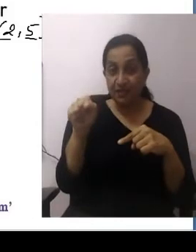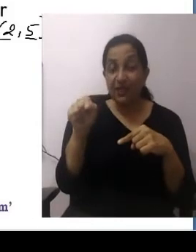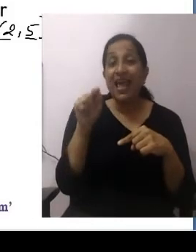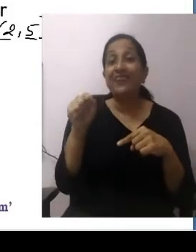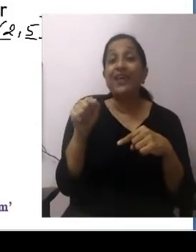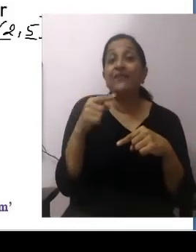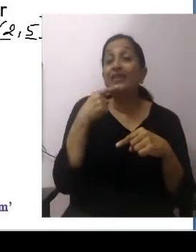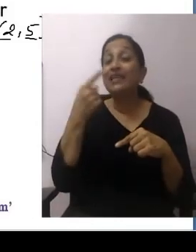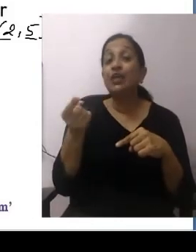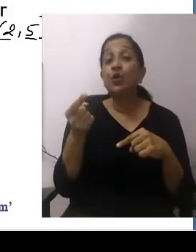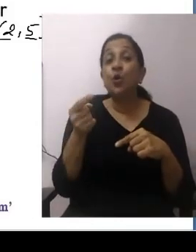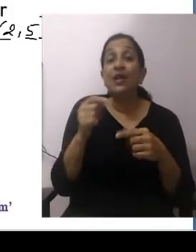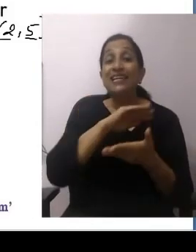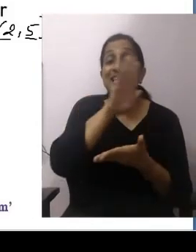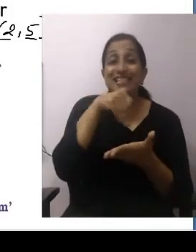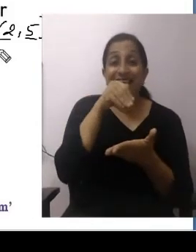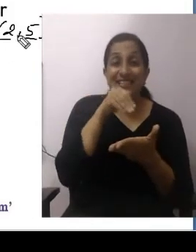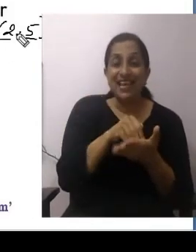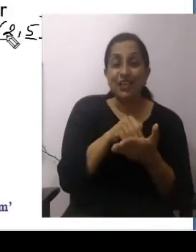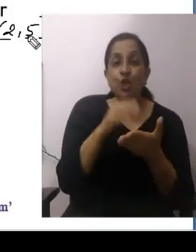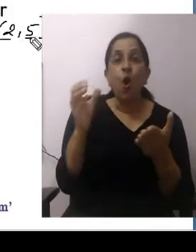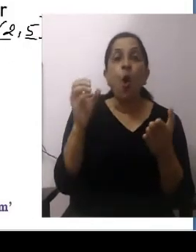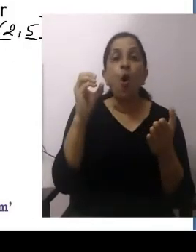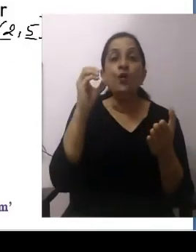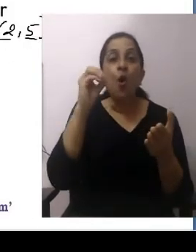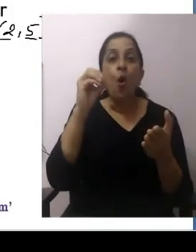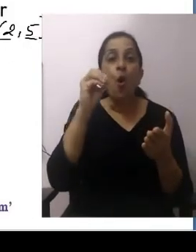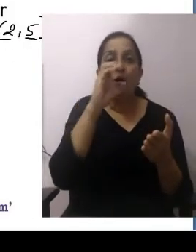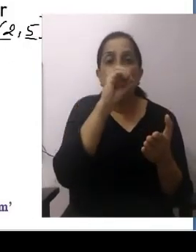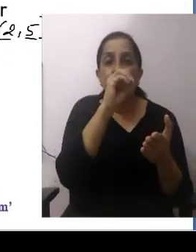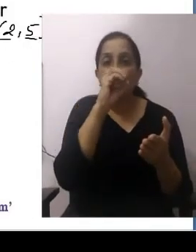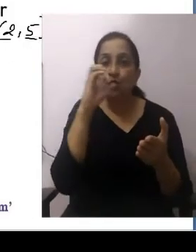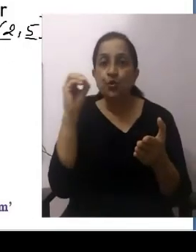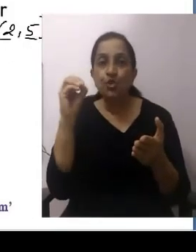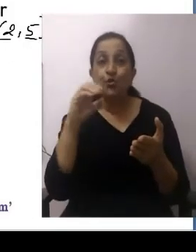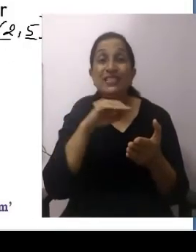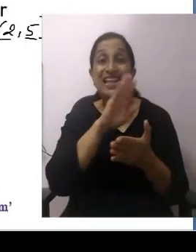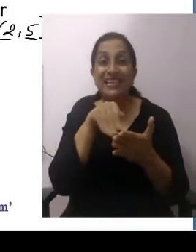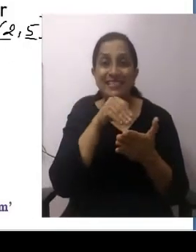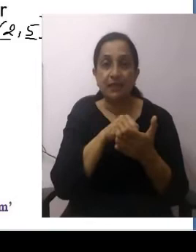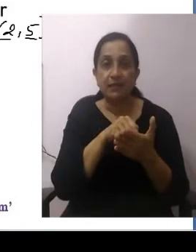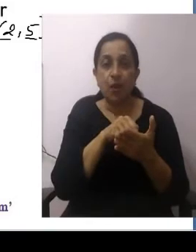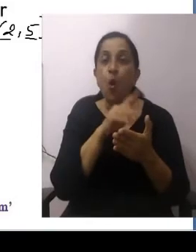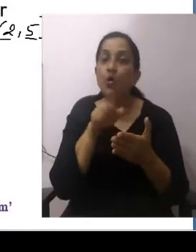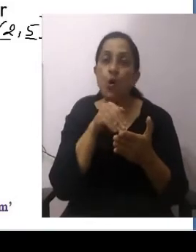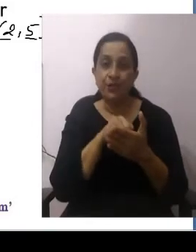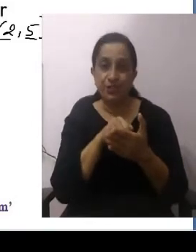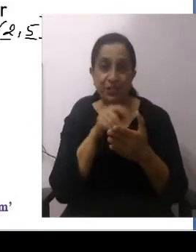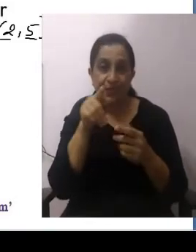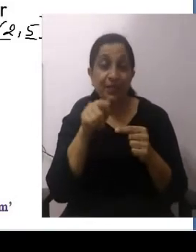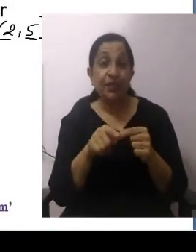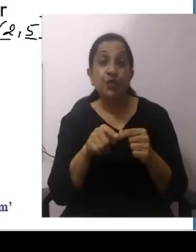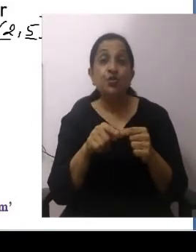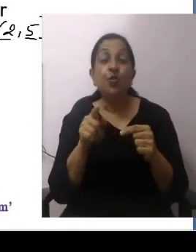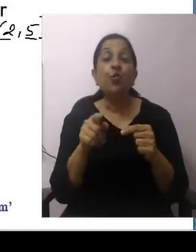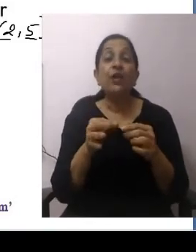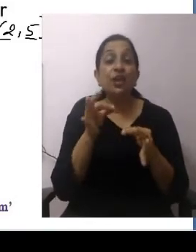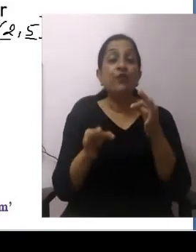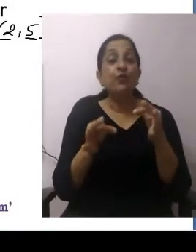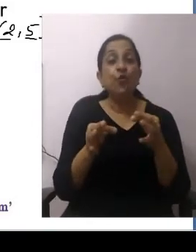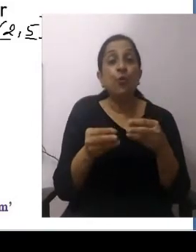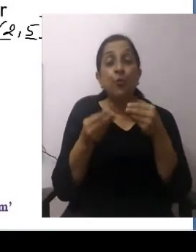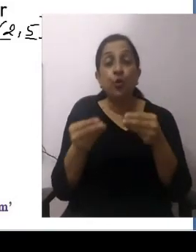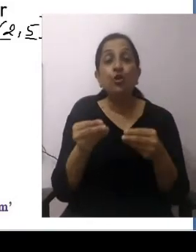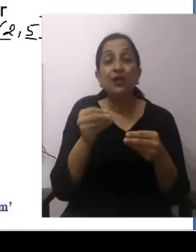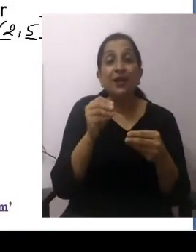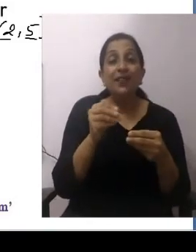the origin. That is, these values are 0, 0, h and k. So when you put 0, 0, obviously the equation